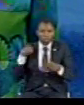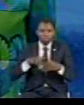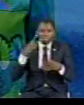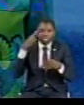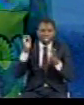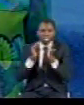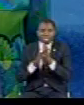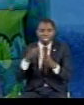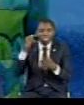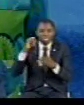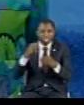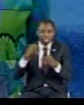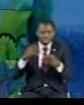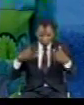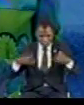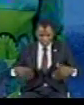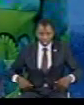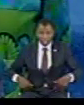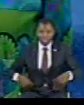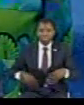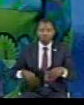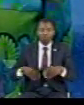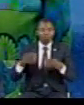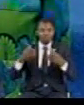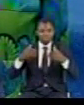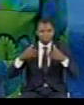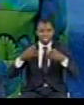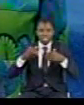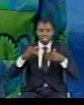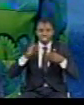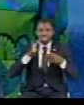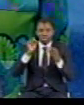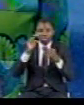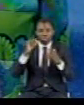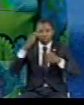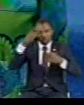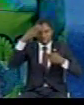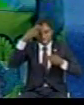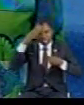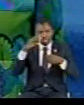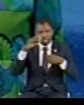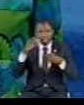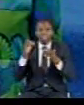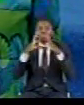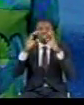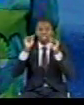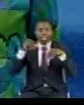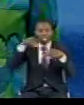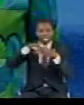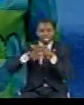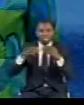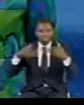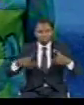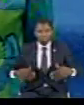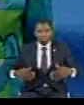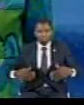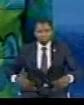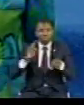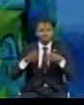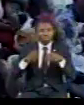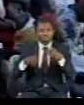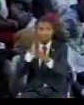collapsed. Nothing penetrates. Rather, the hand will be swelling, then we just remove it. But God still kept